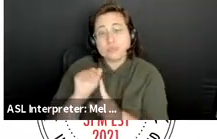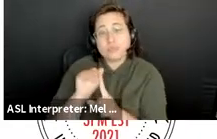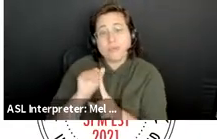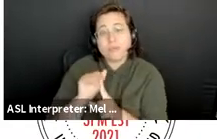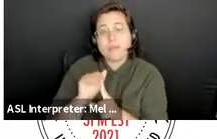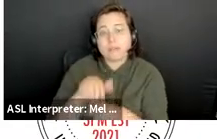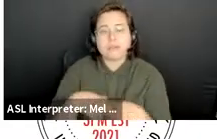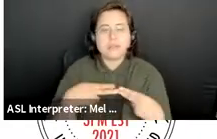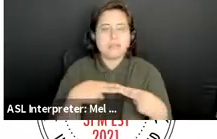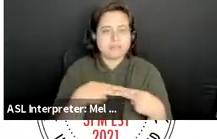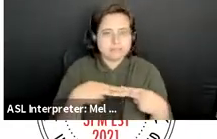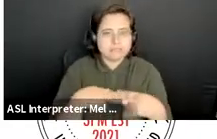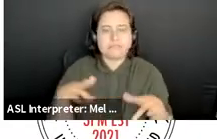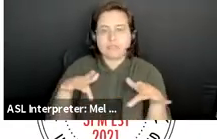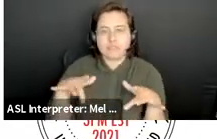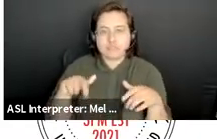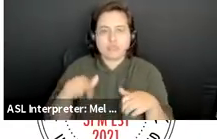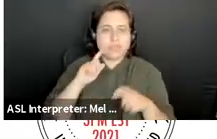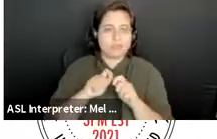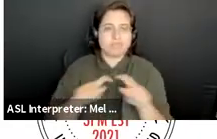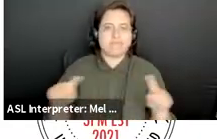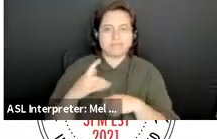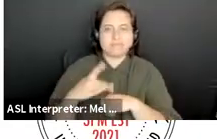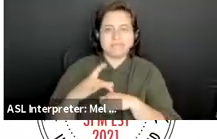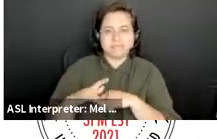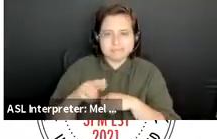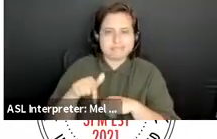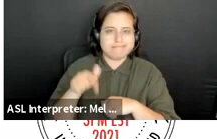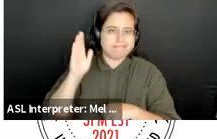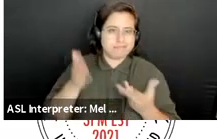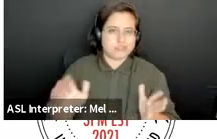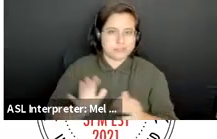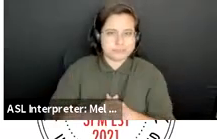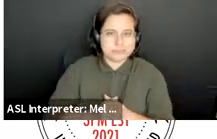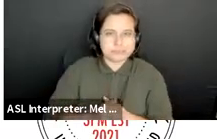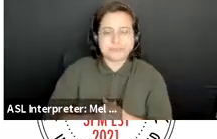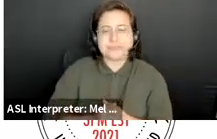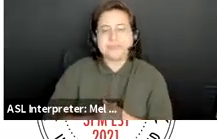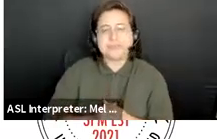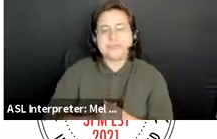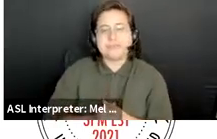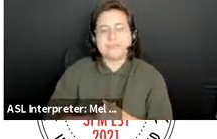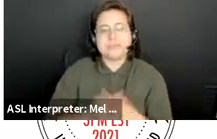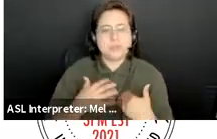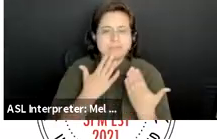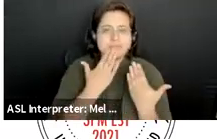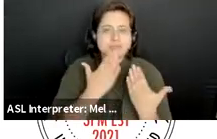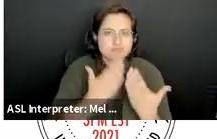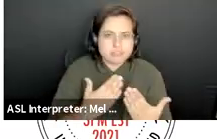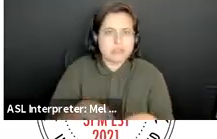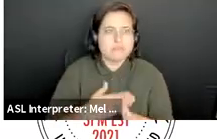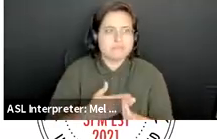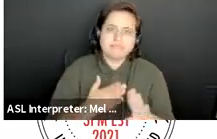deck and recording of this presentation will be made available after today's webinar. We are grateful for the many questions that were